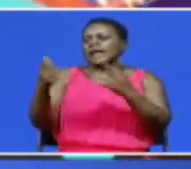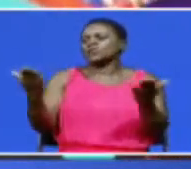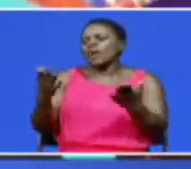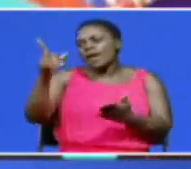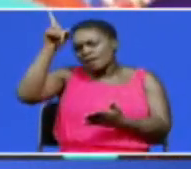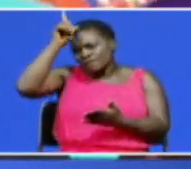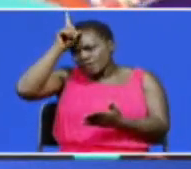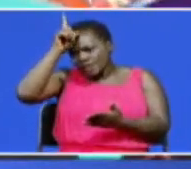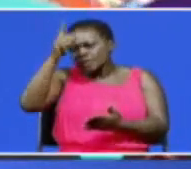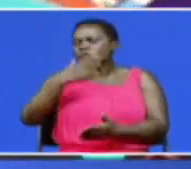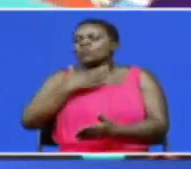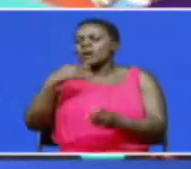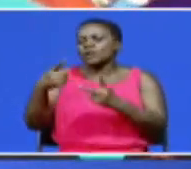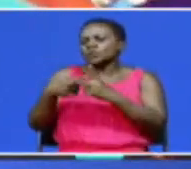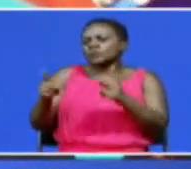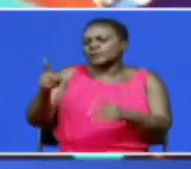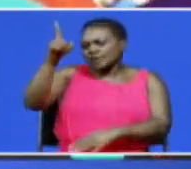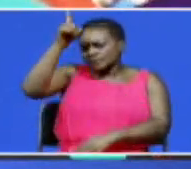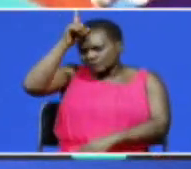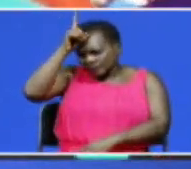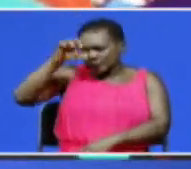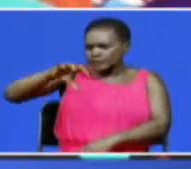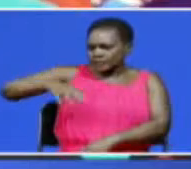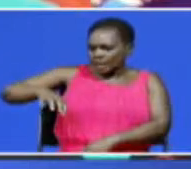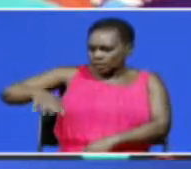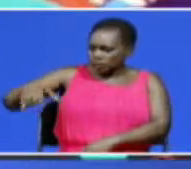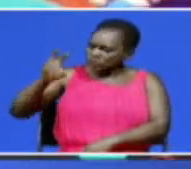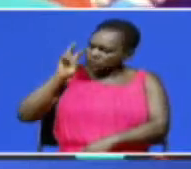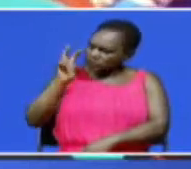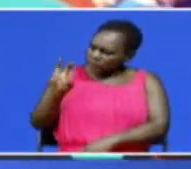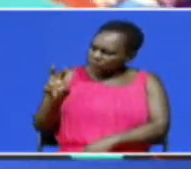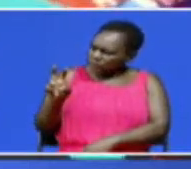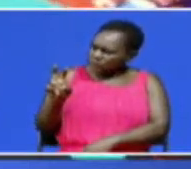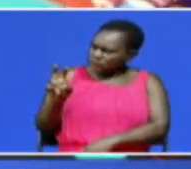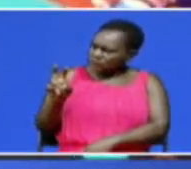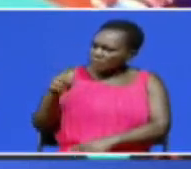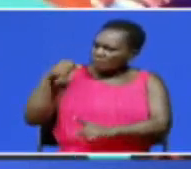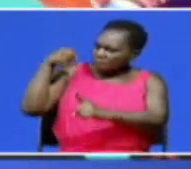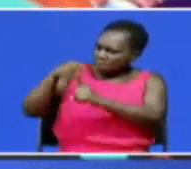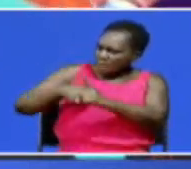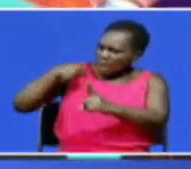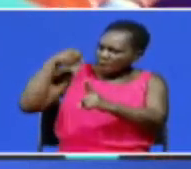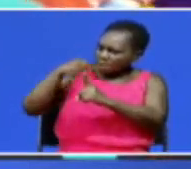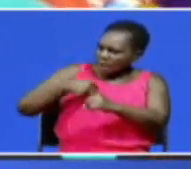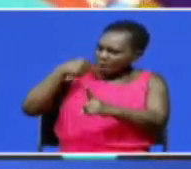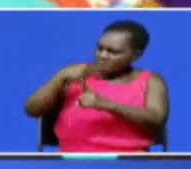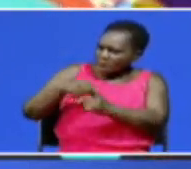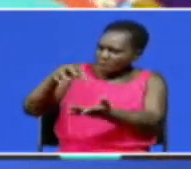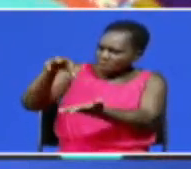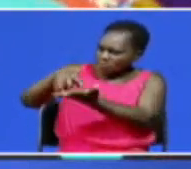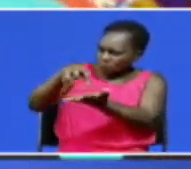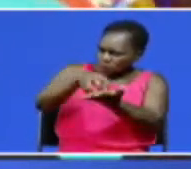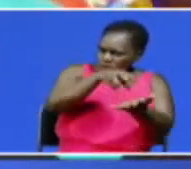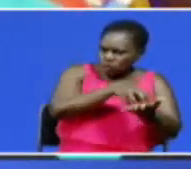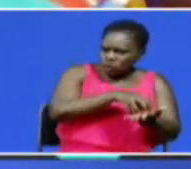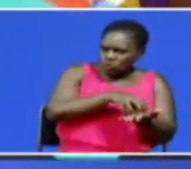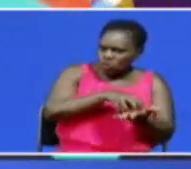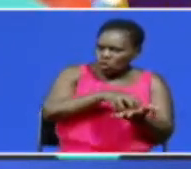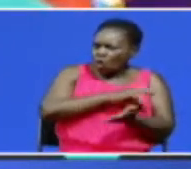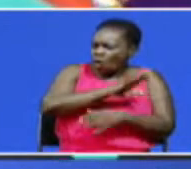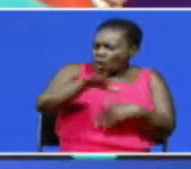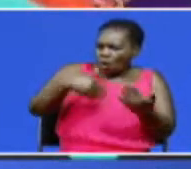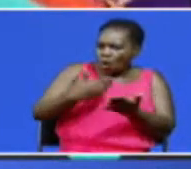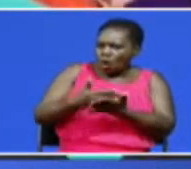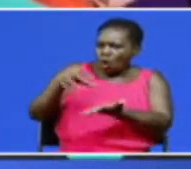That's why ndo tunataka tuanze from the county, tuone the way tutalobby for our seat. Seats zetu zote,